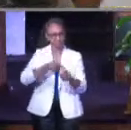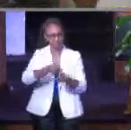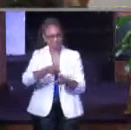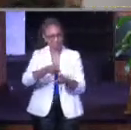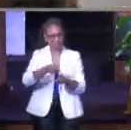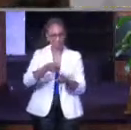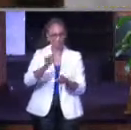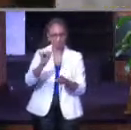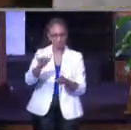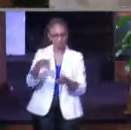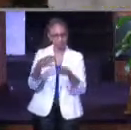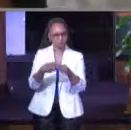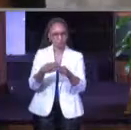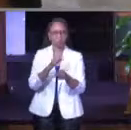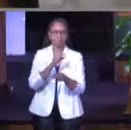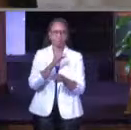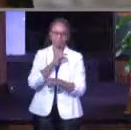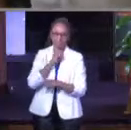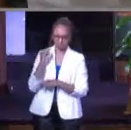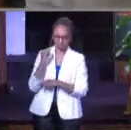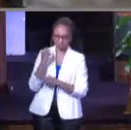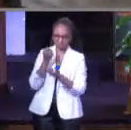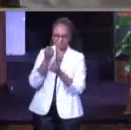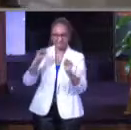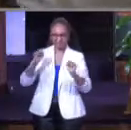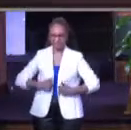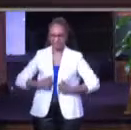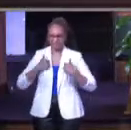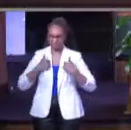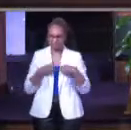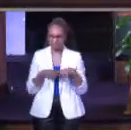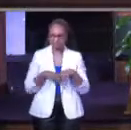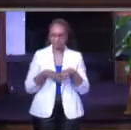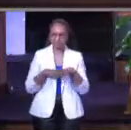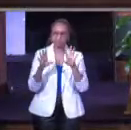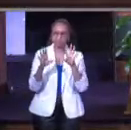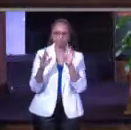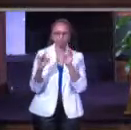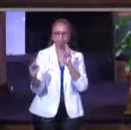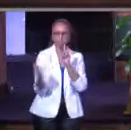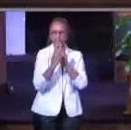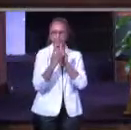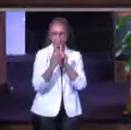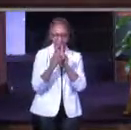Now that's called ministry, saving lives, meeting needs.